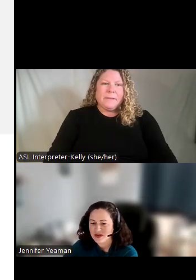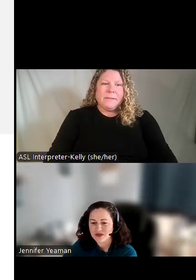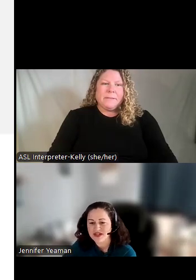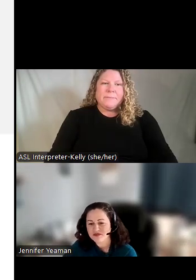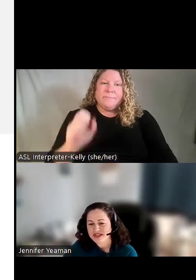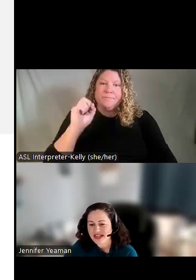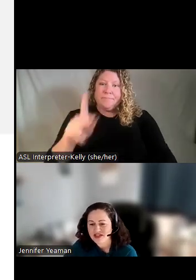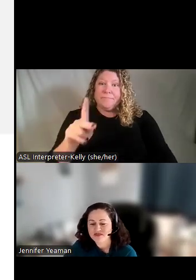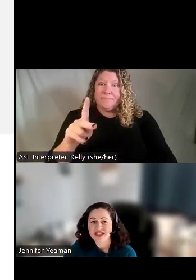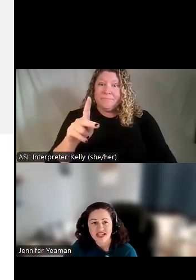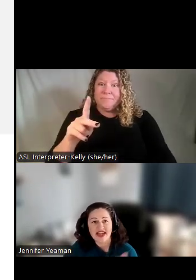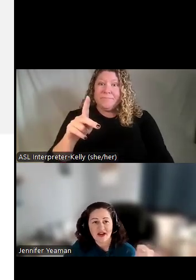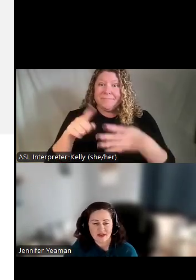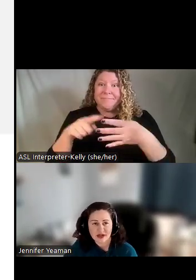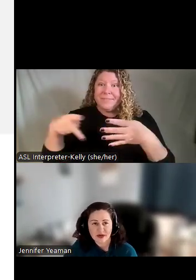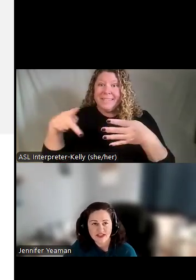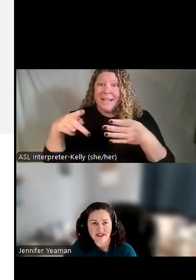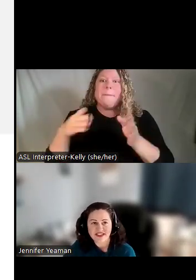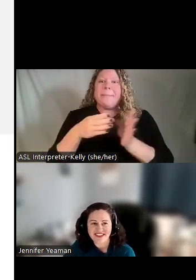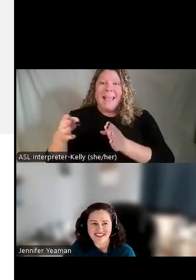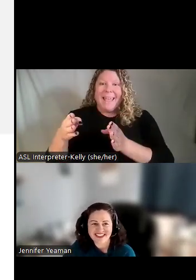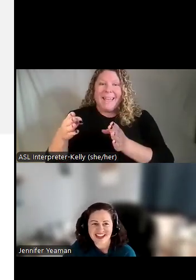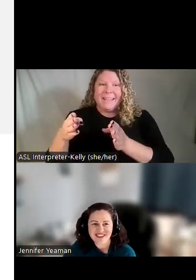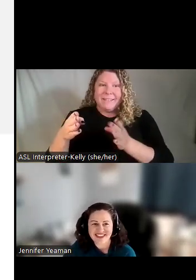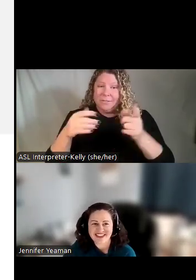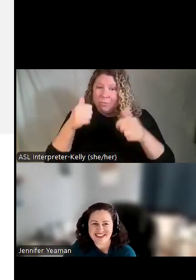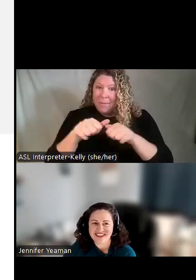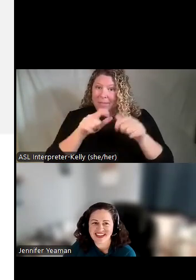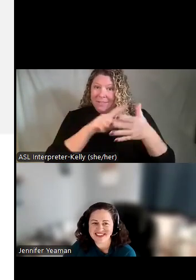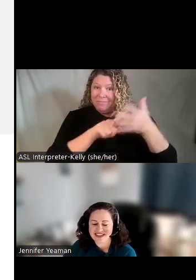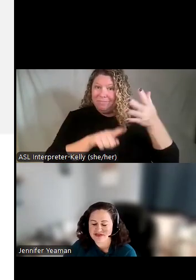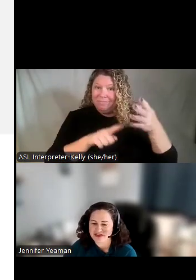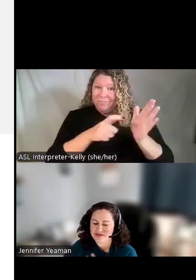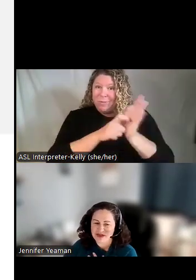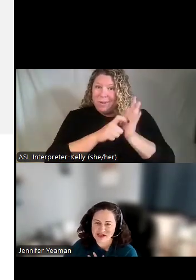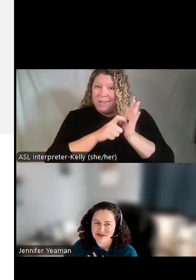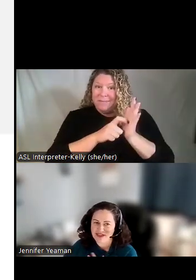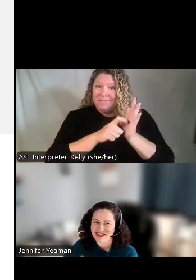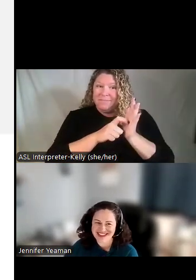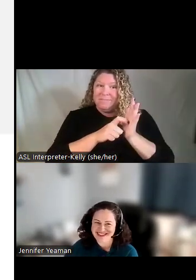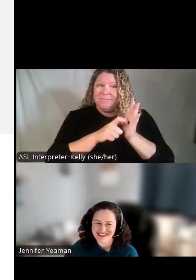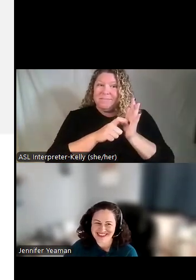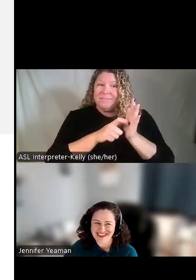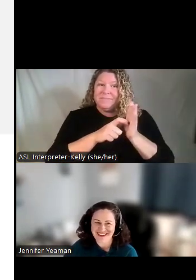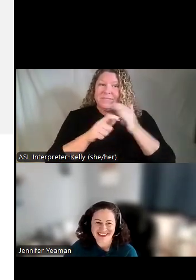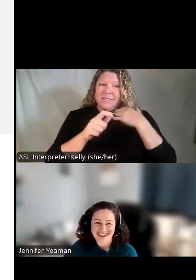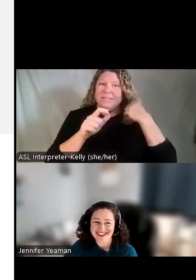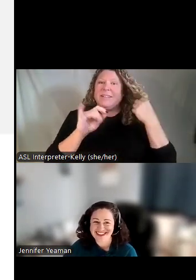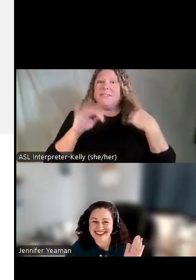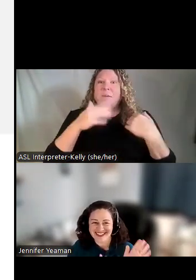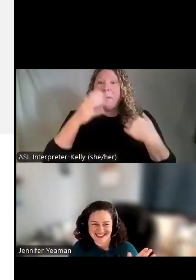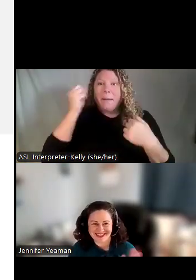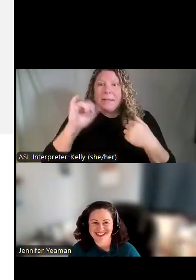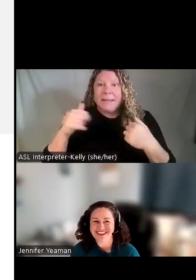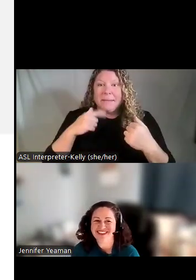So step number 1, plan. And again, I have the requirements on there, the assignment, in case you have a memory like me where I need to write everything down or I need to